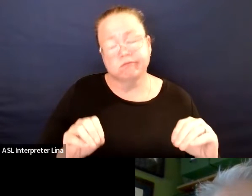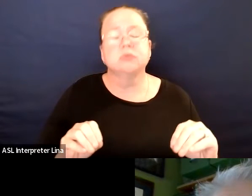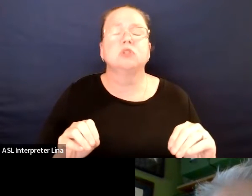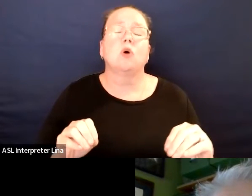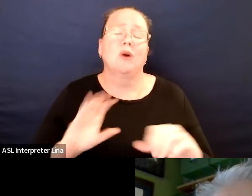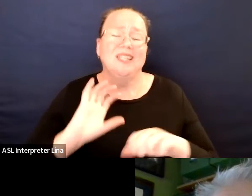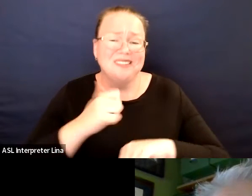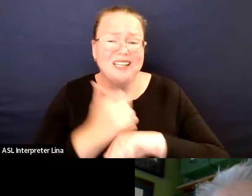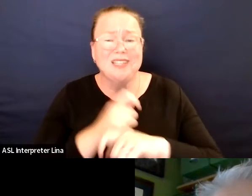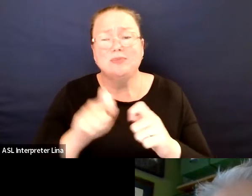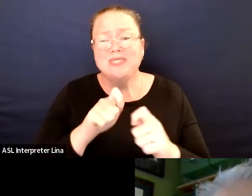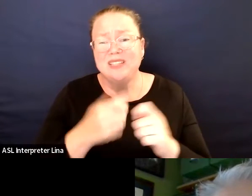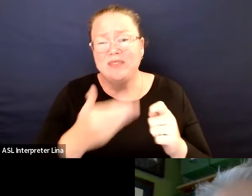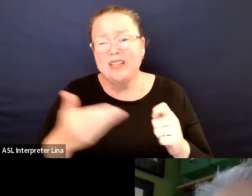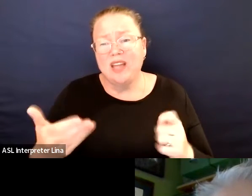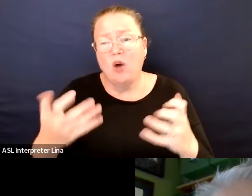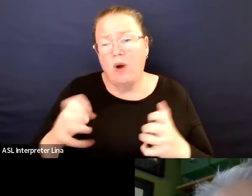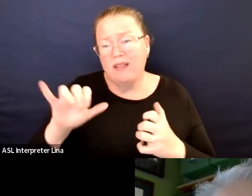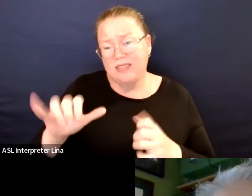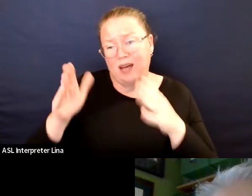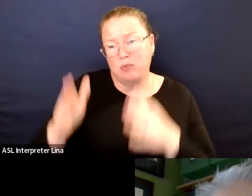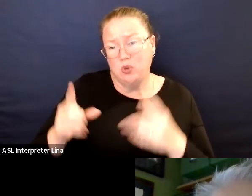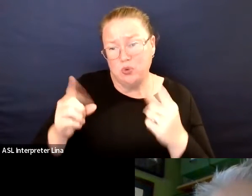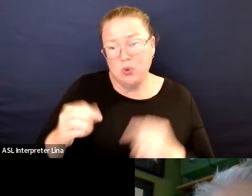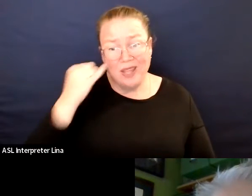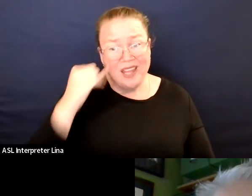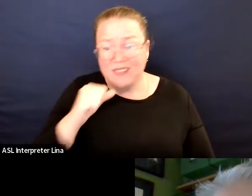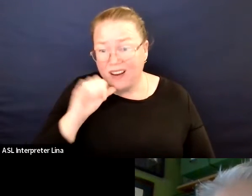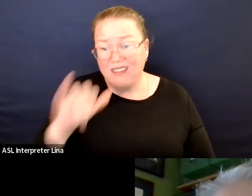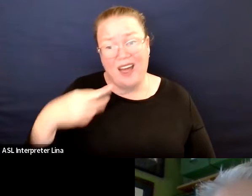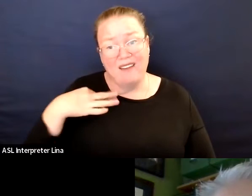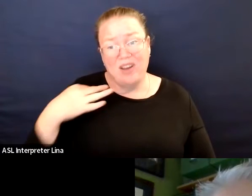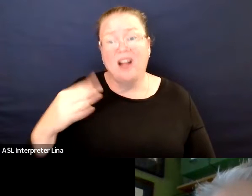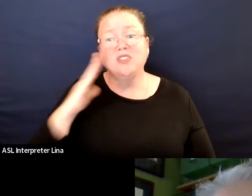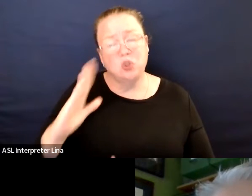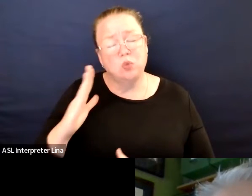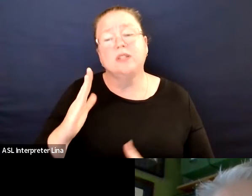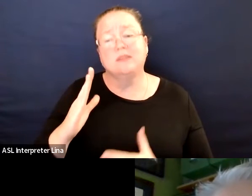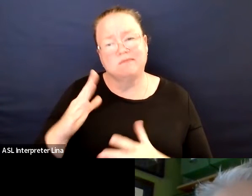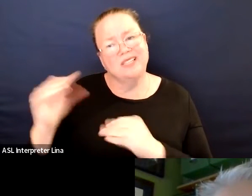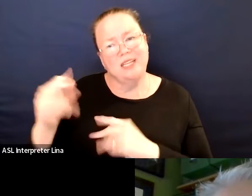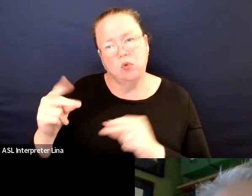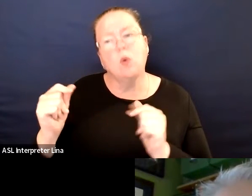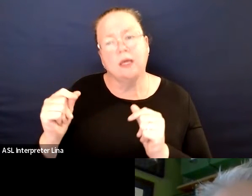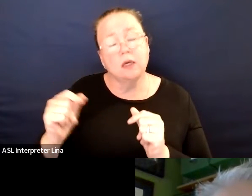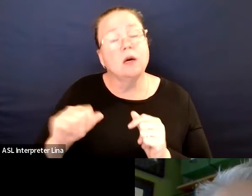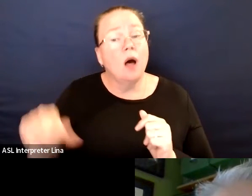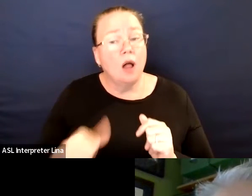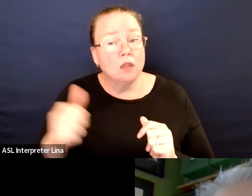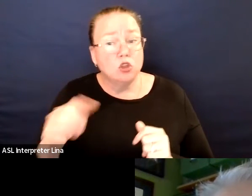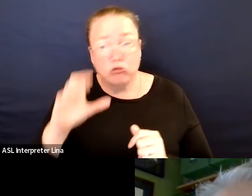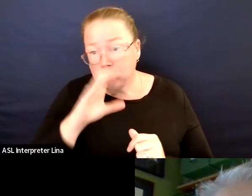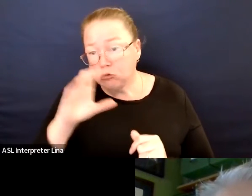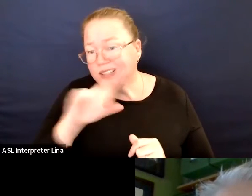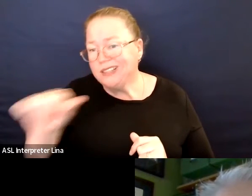specific things you need that person to do. Otherwise, you're going to lose that volunteer really quick. Same thing when you're looking at any